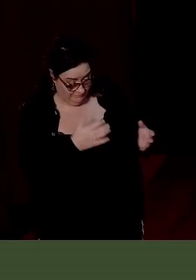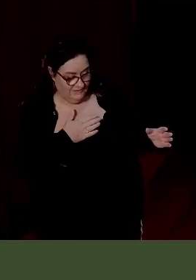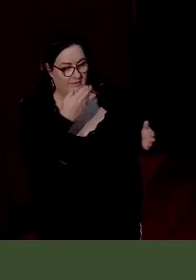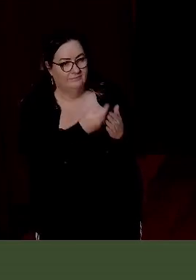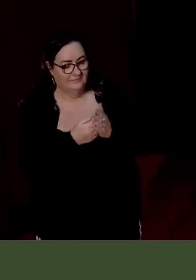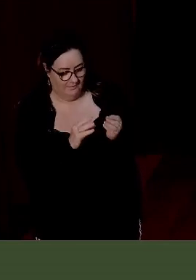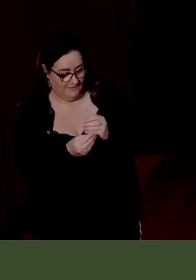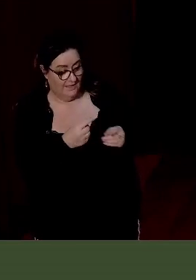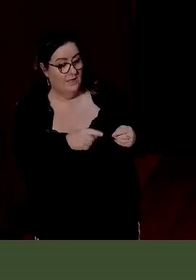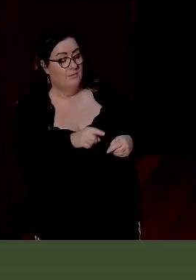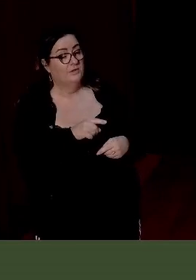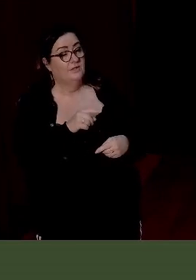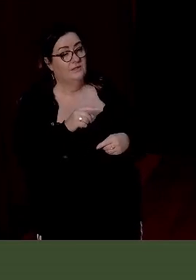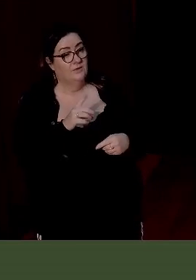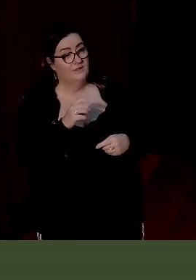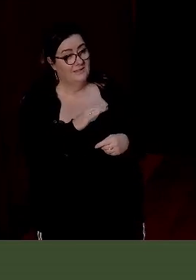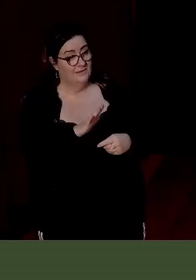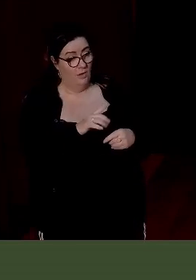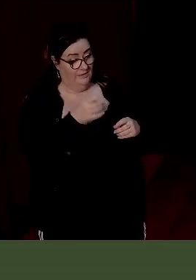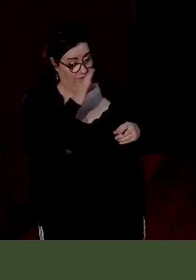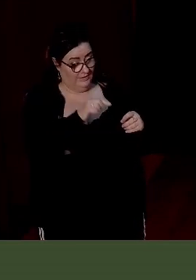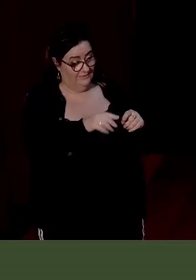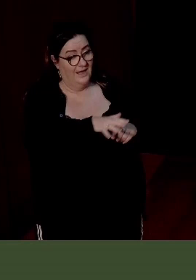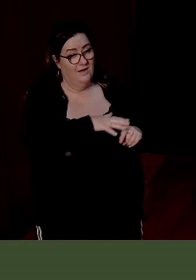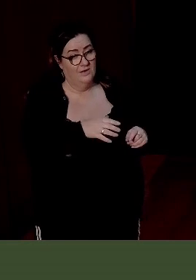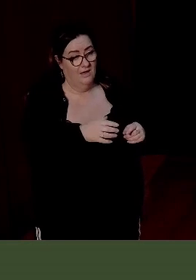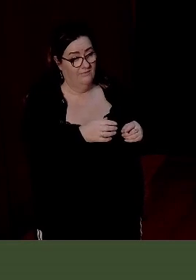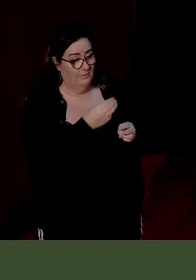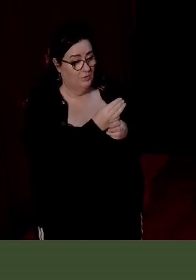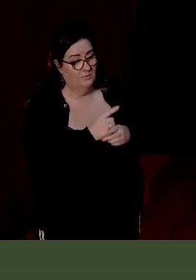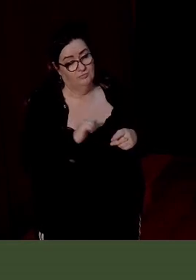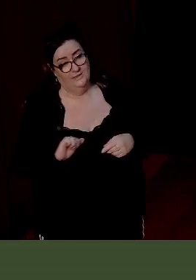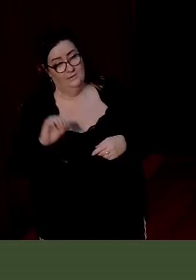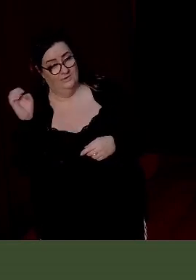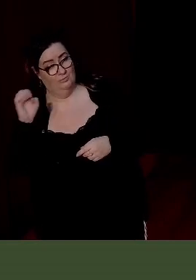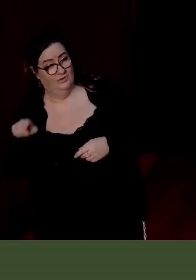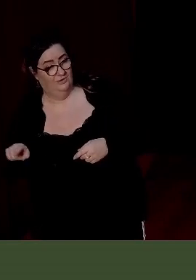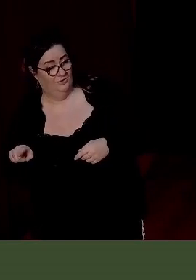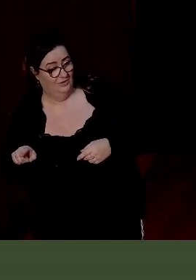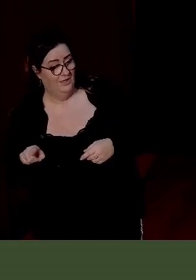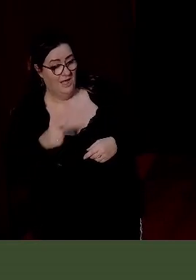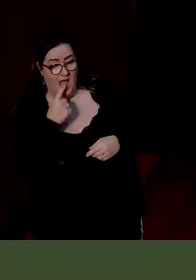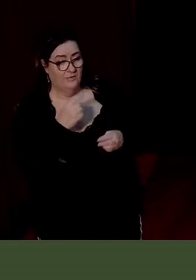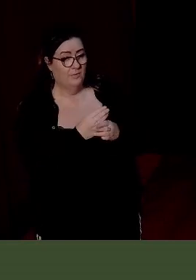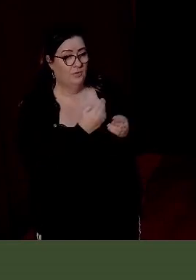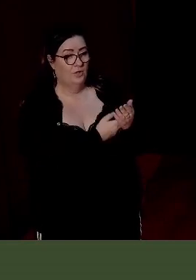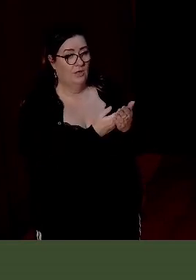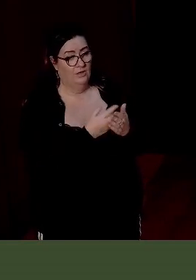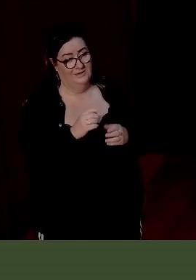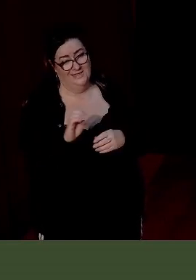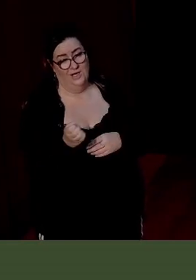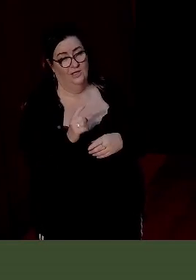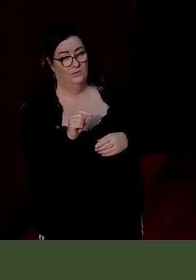didn't come from Dáil Éireann, it came actually from the British establishment. The two reports on the poor law in the early